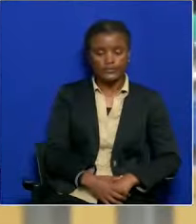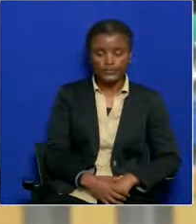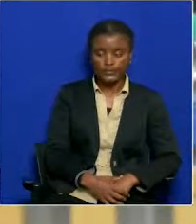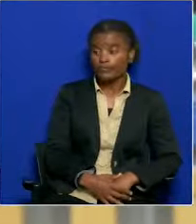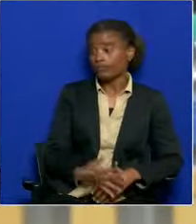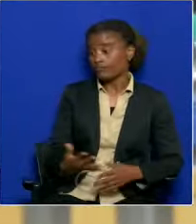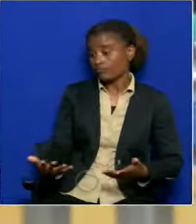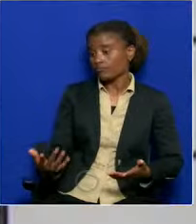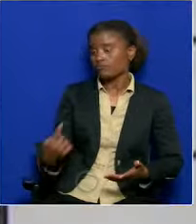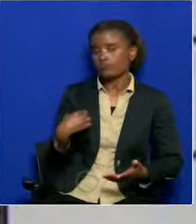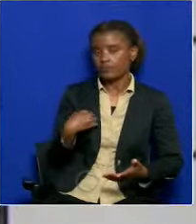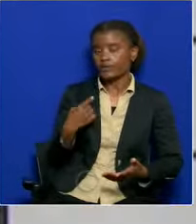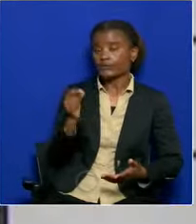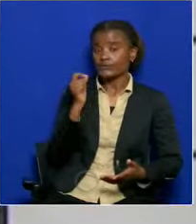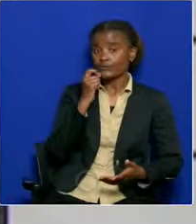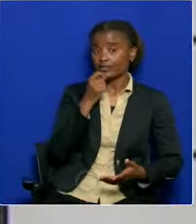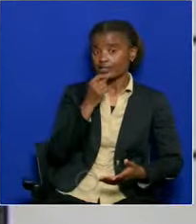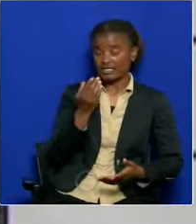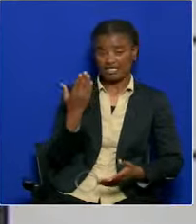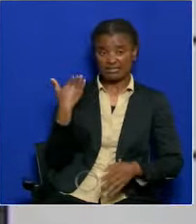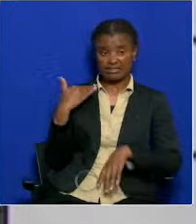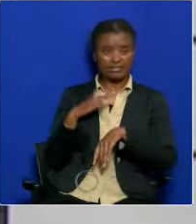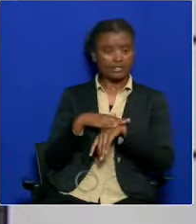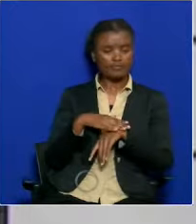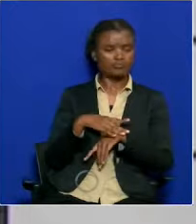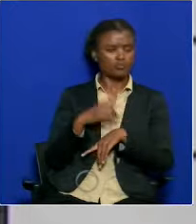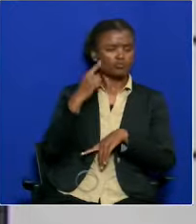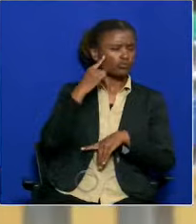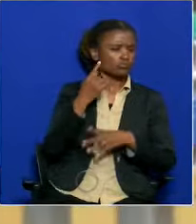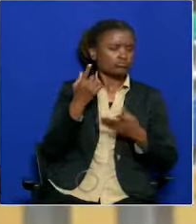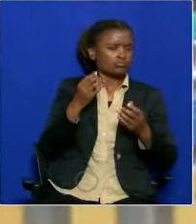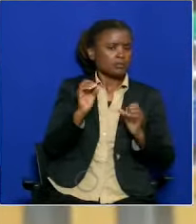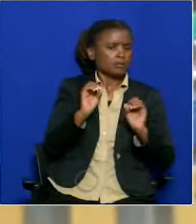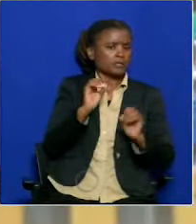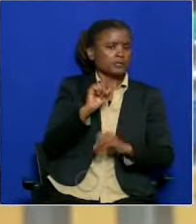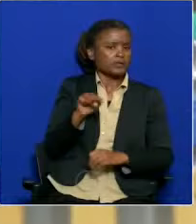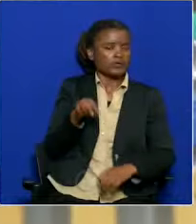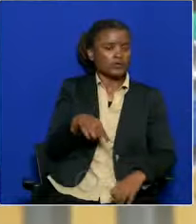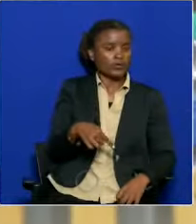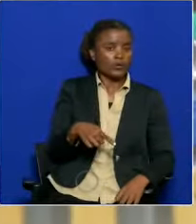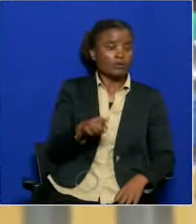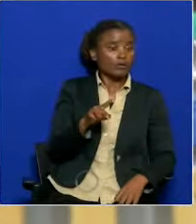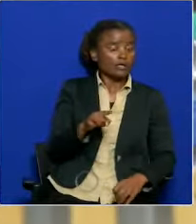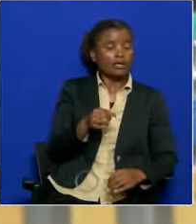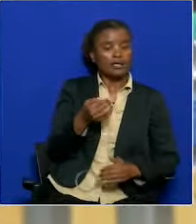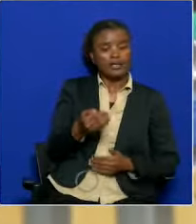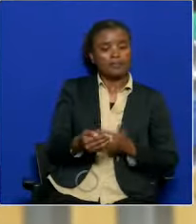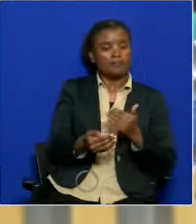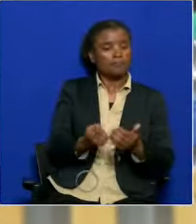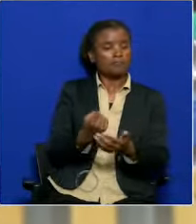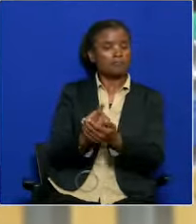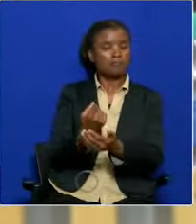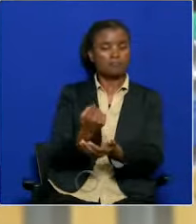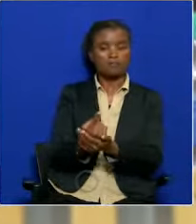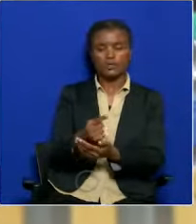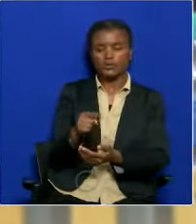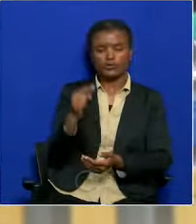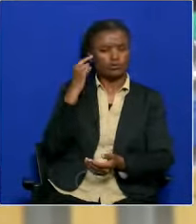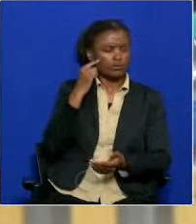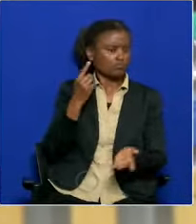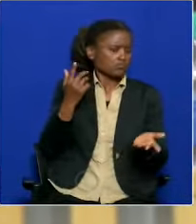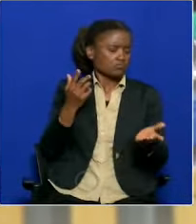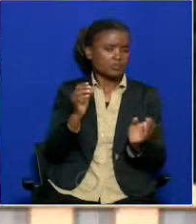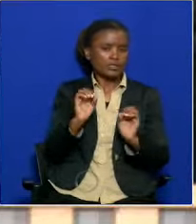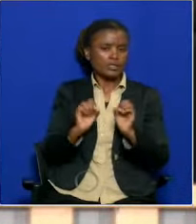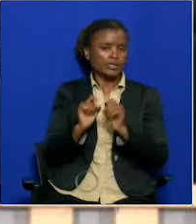with it at the time. Yes. When this sequence of events, you saw nothing wrong with No. it. Okay, thank you.